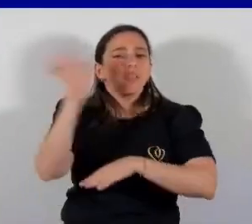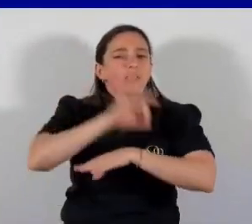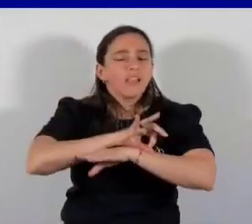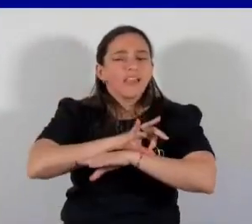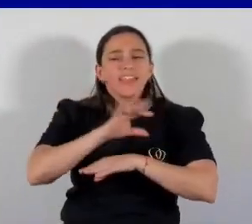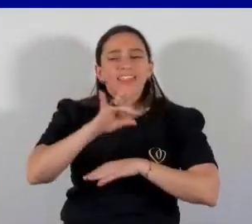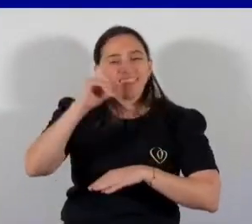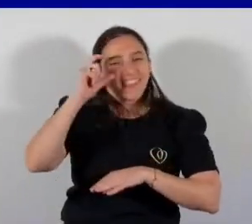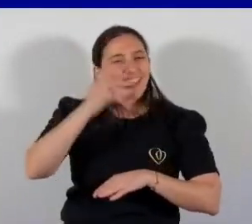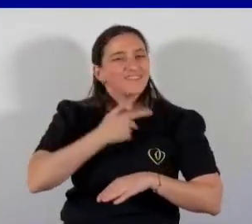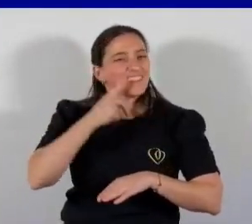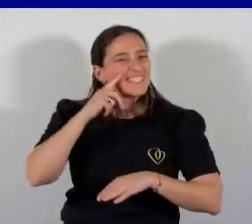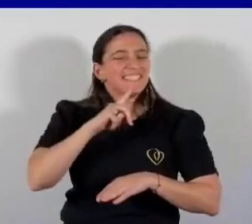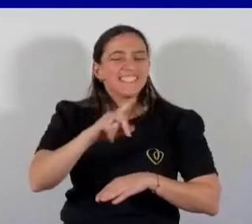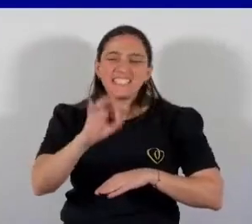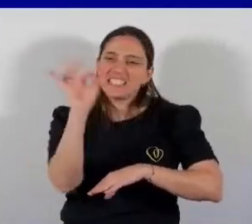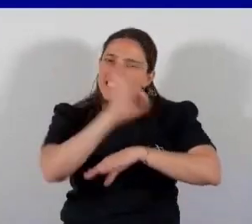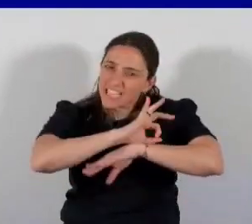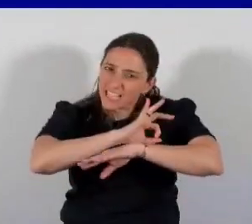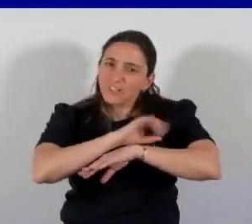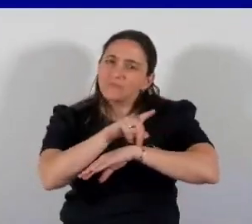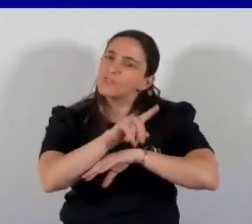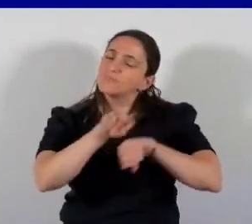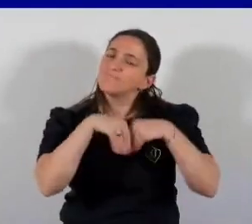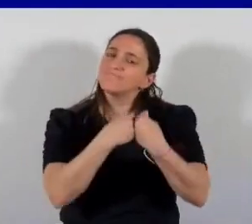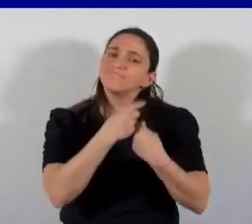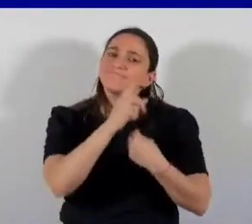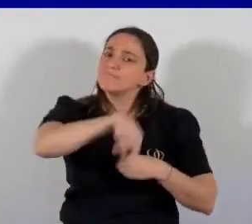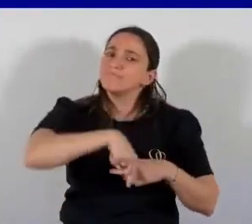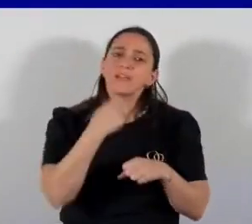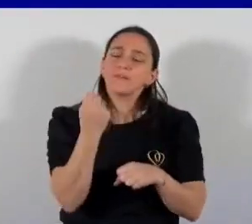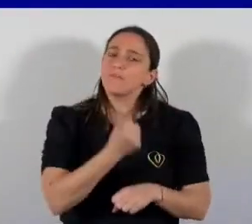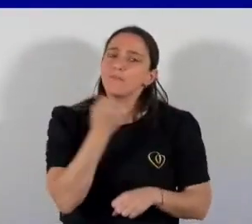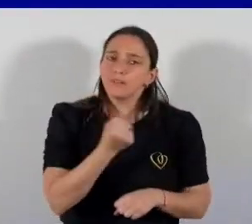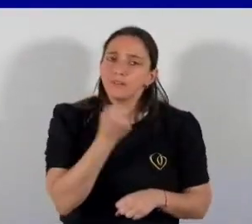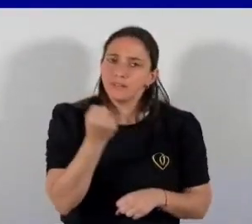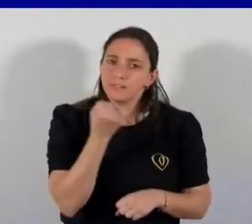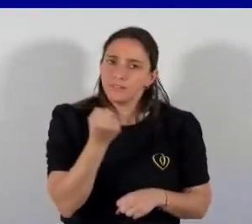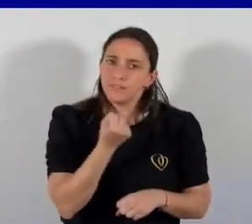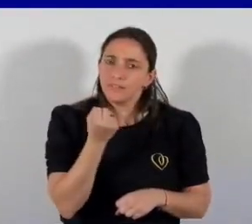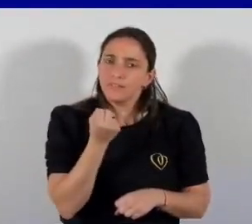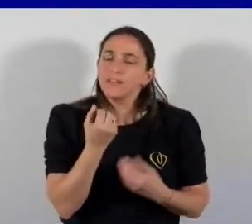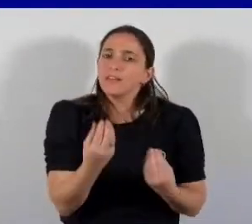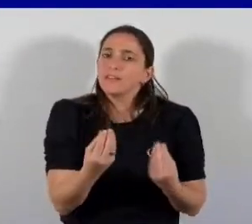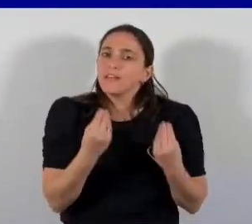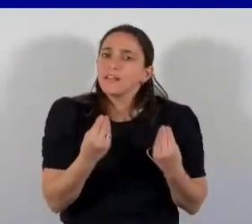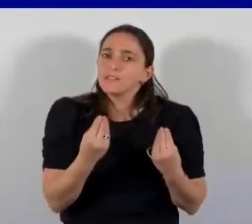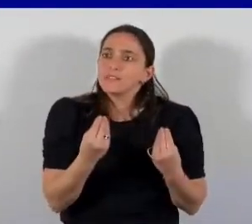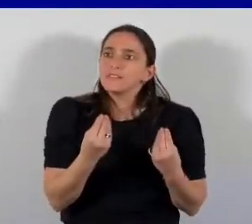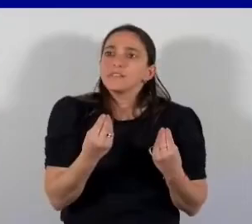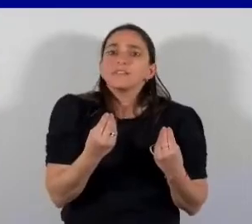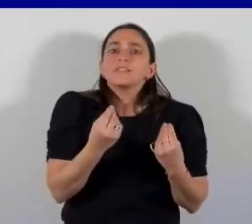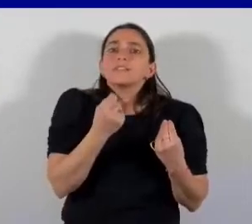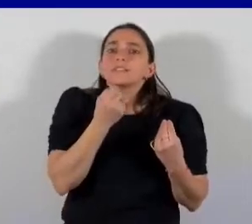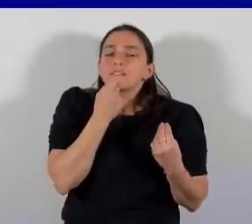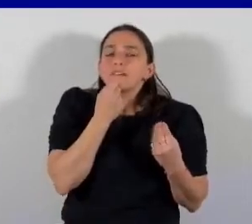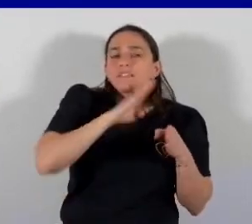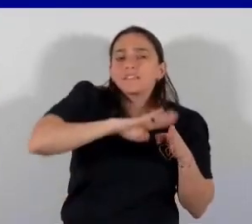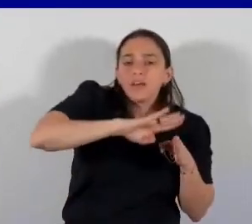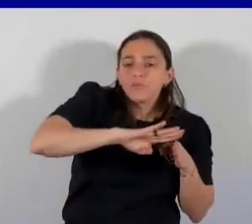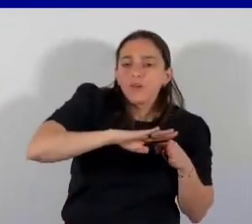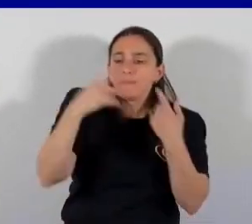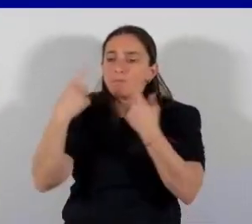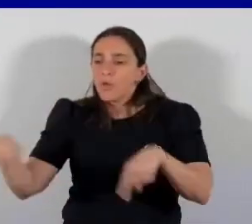idea of deficit zero muy importante has a very important consequence, de que entonces and it is a fact that then el es